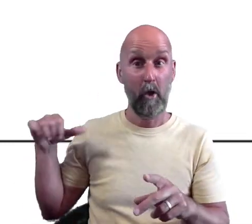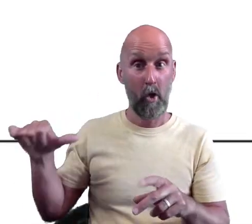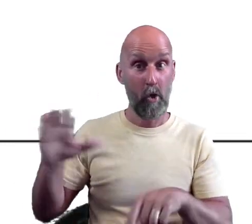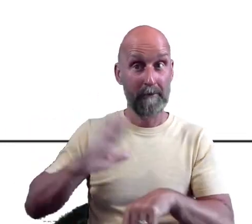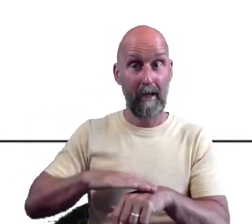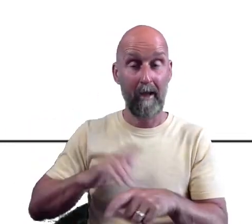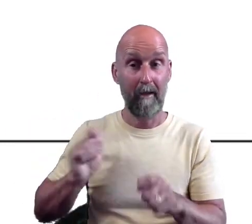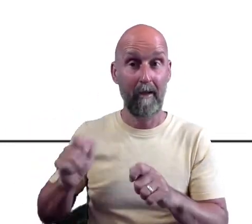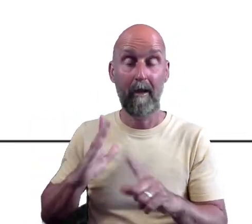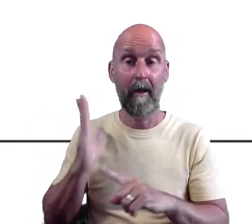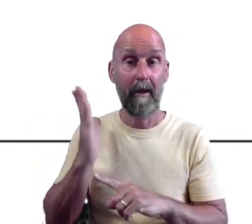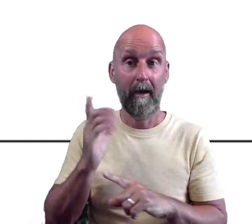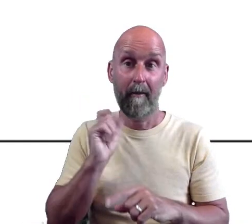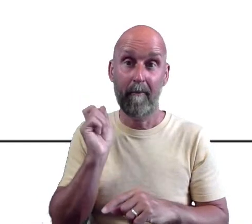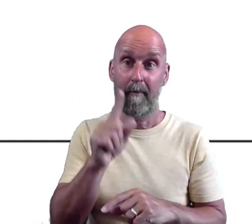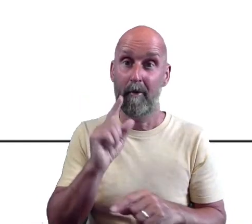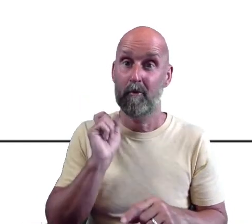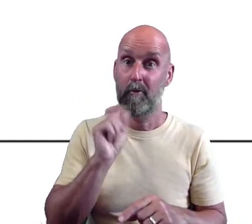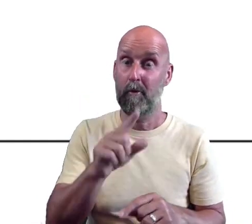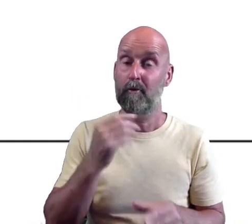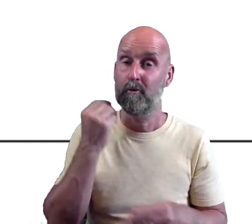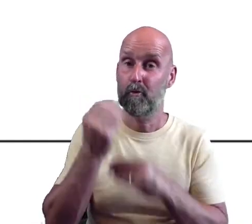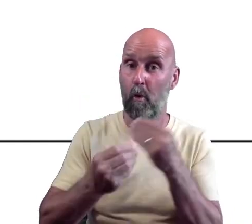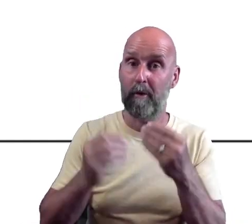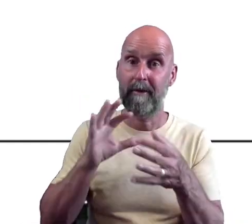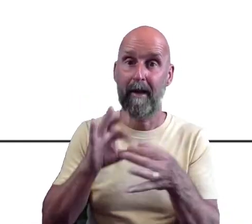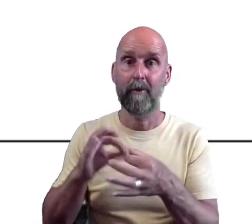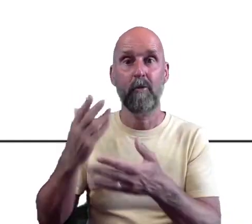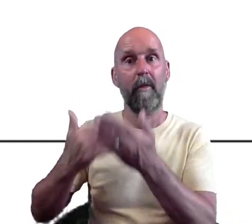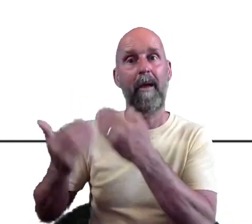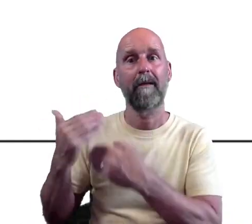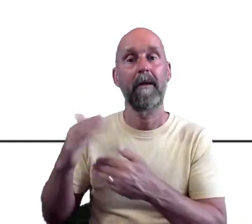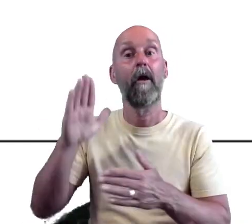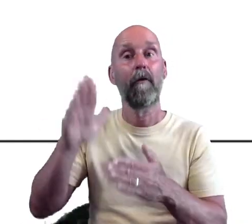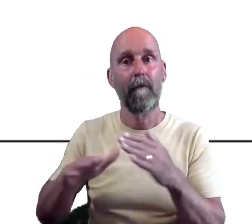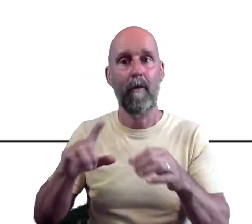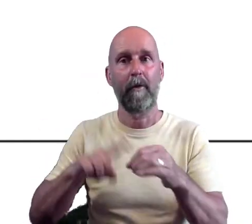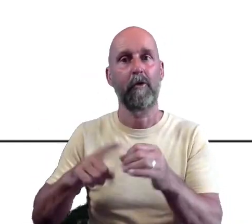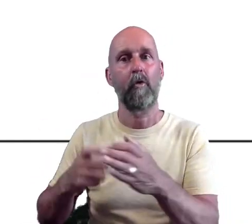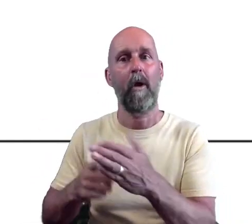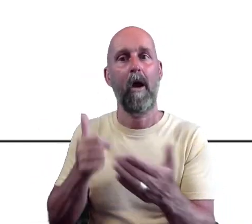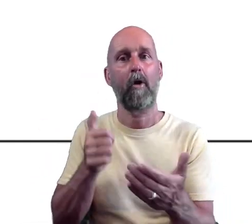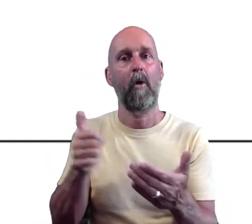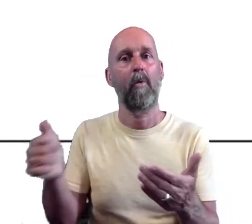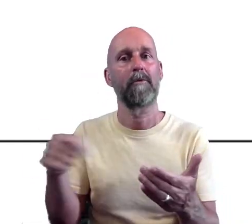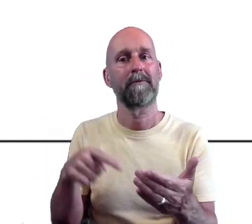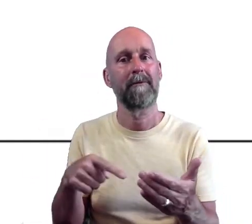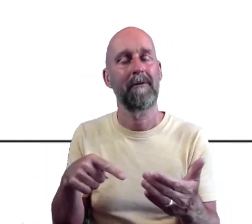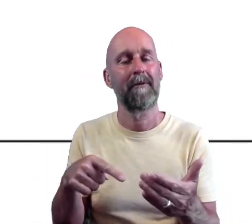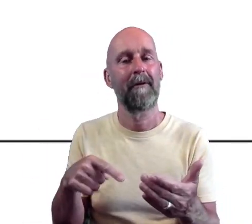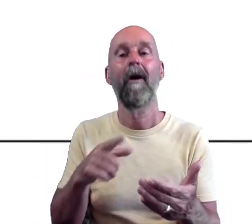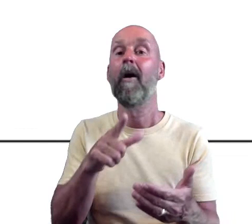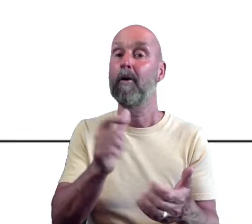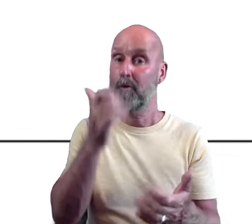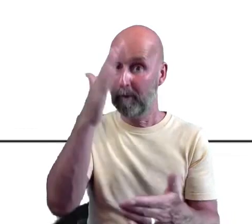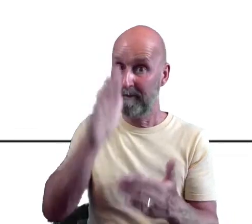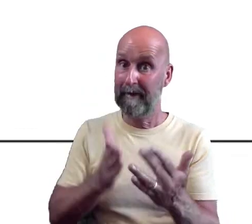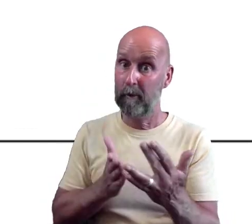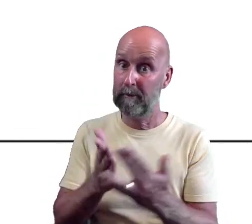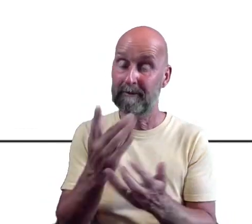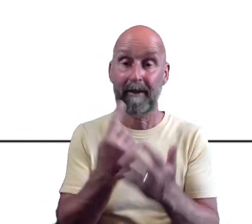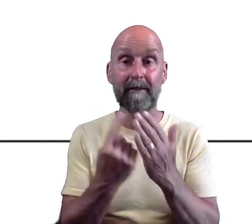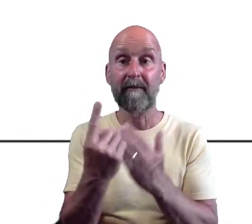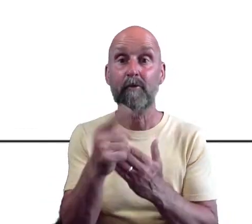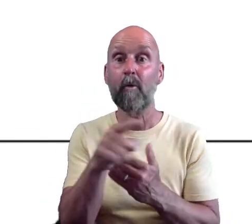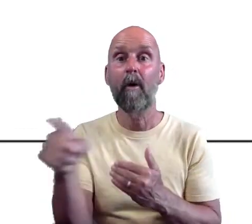back stories of what she found in the past using QR codes. And even though your journey through the experience might be individual, you still have